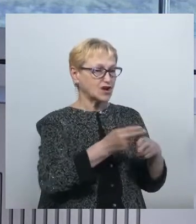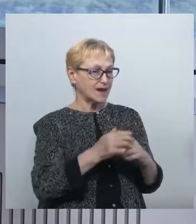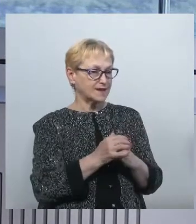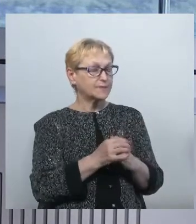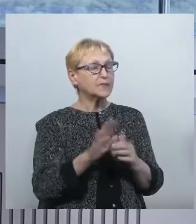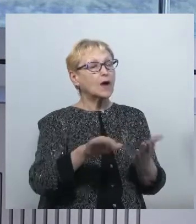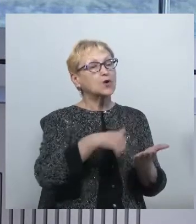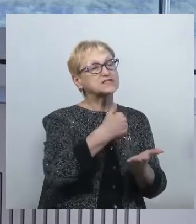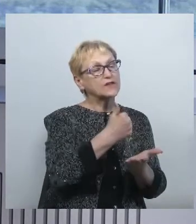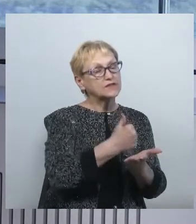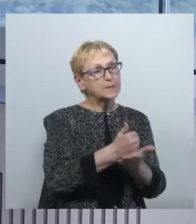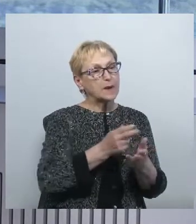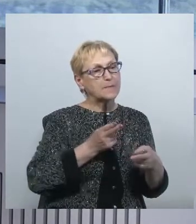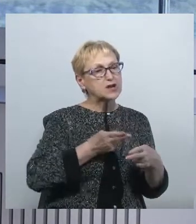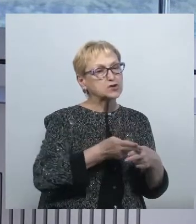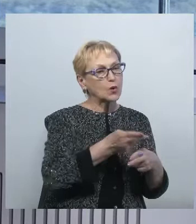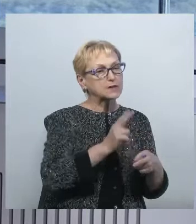strange.